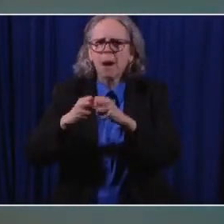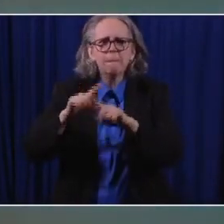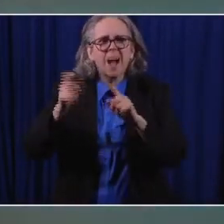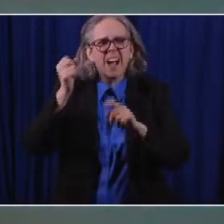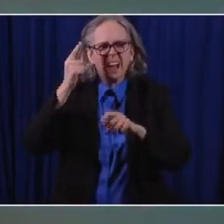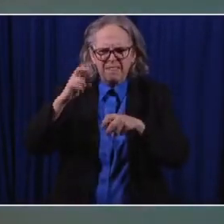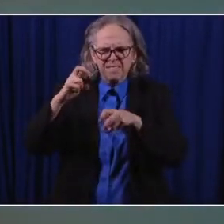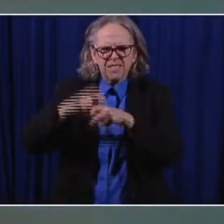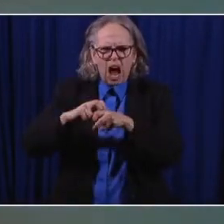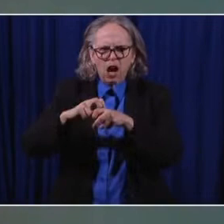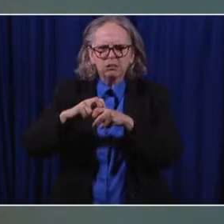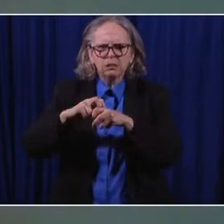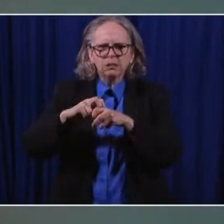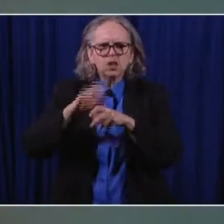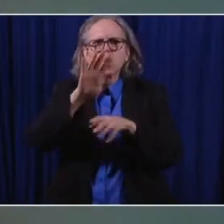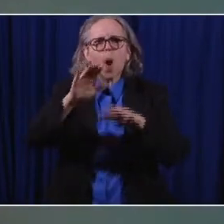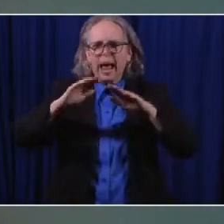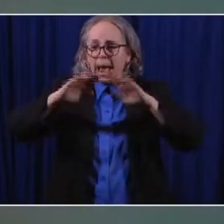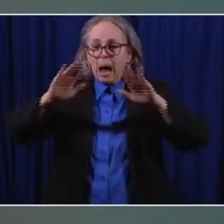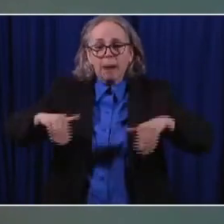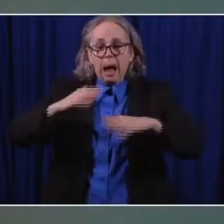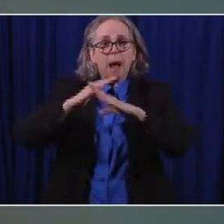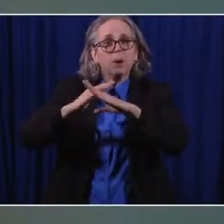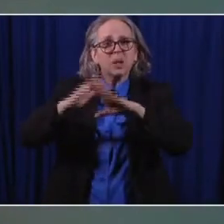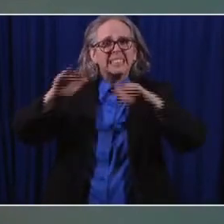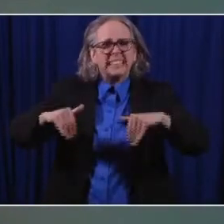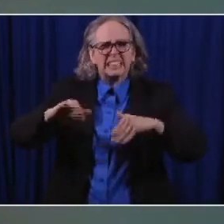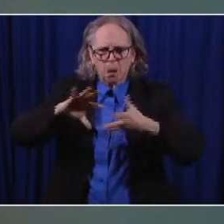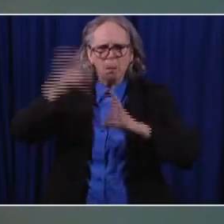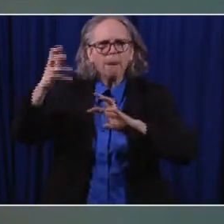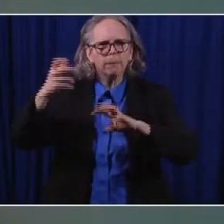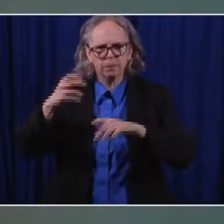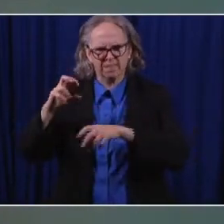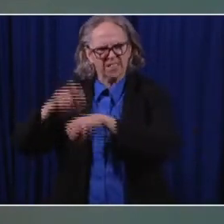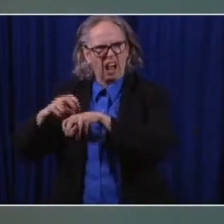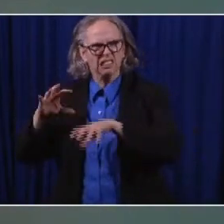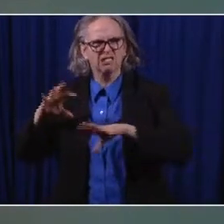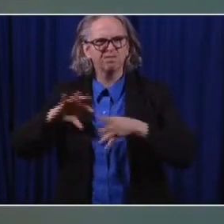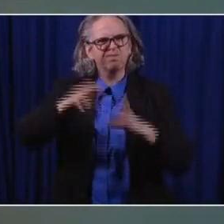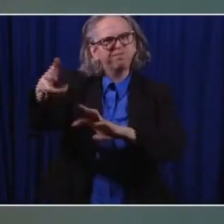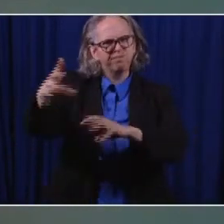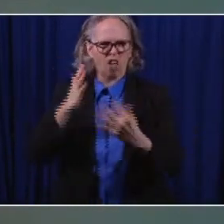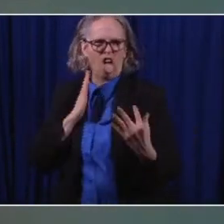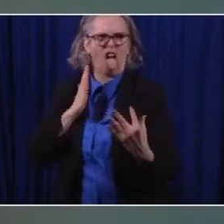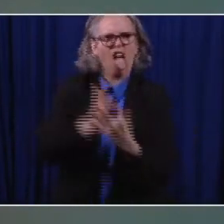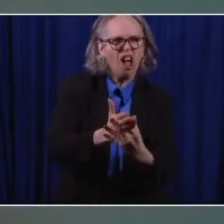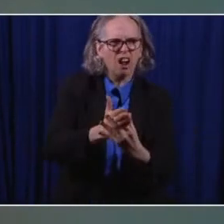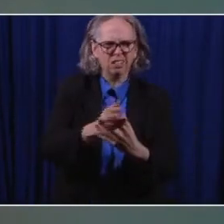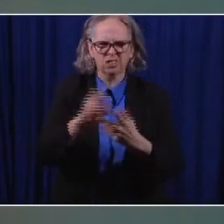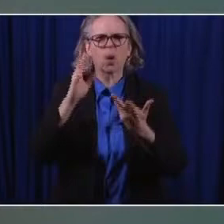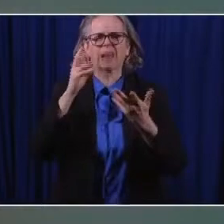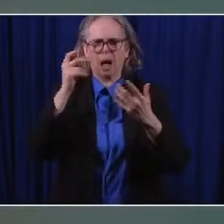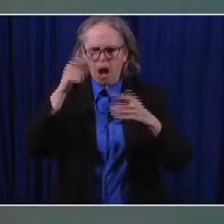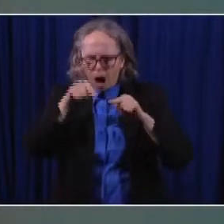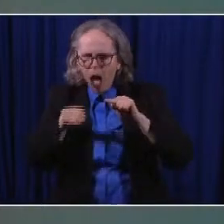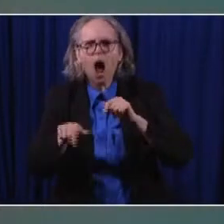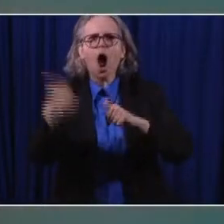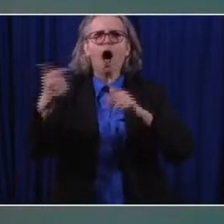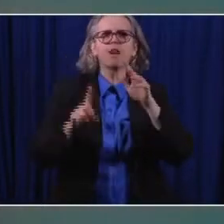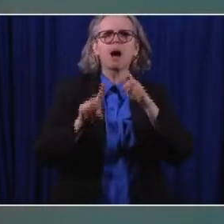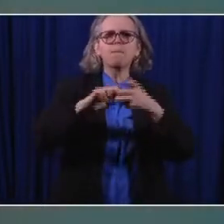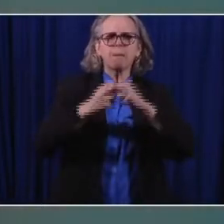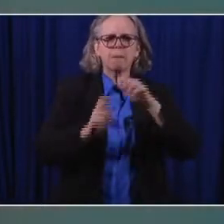to react this way. And those are really important reasons to go to the hospital. I would also say things like